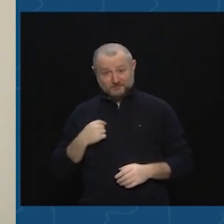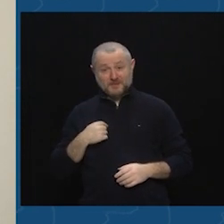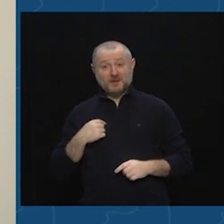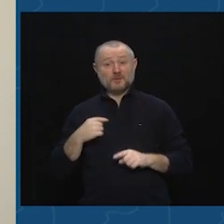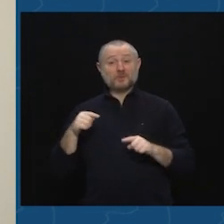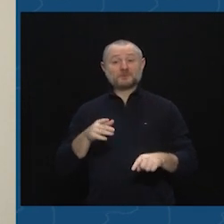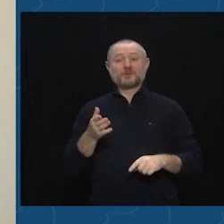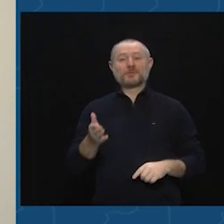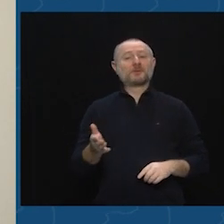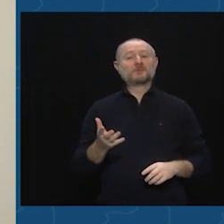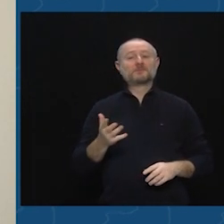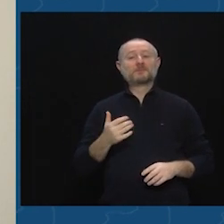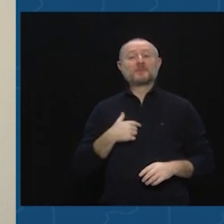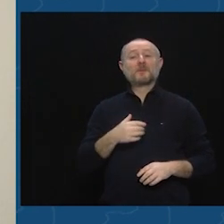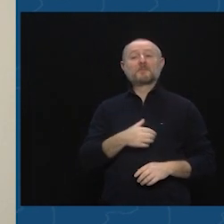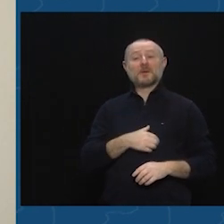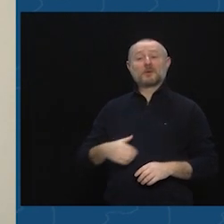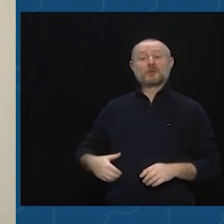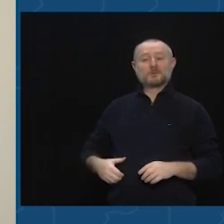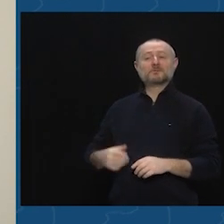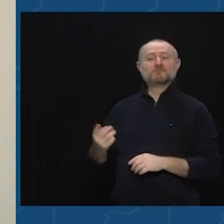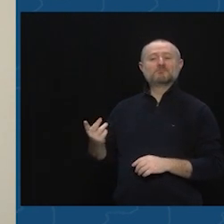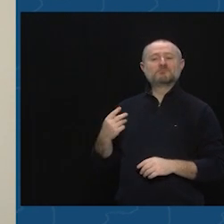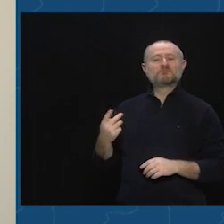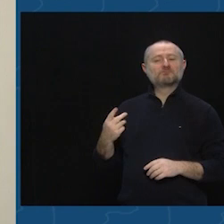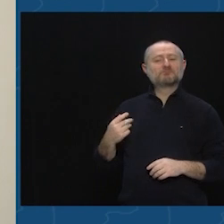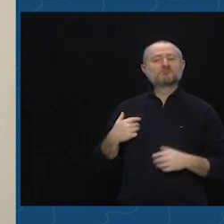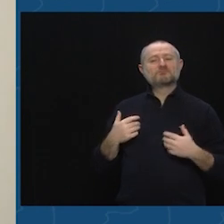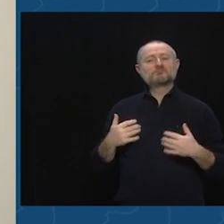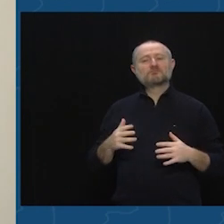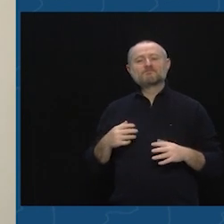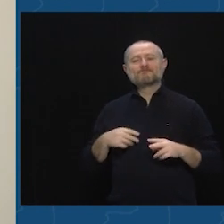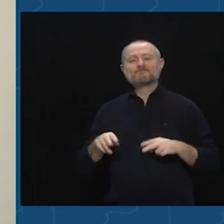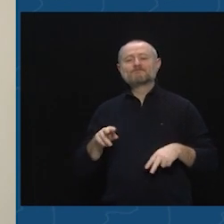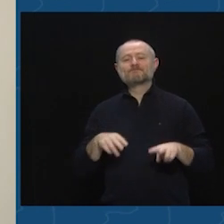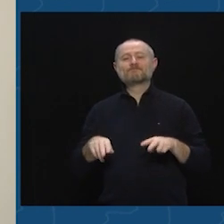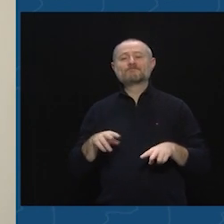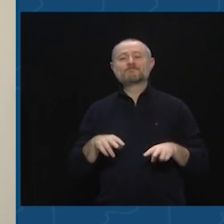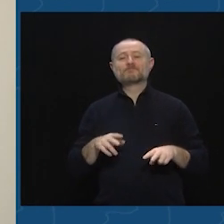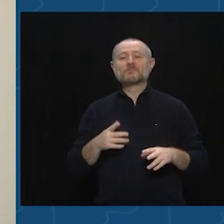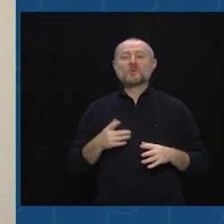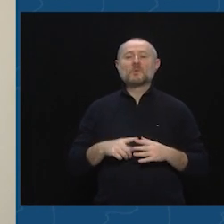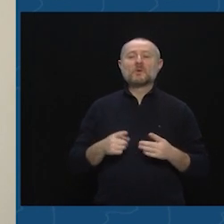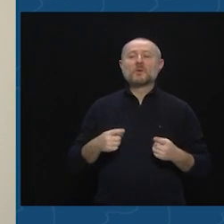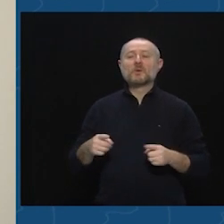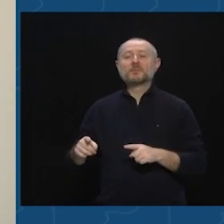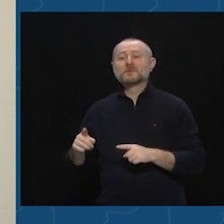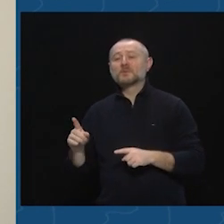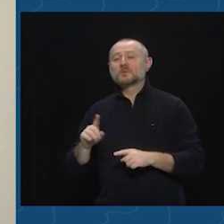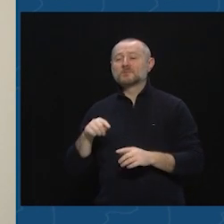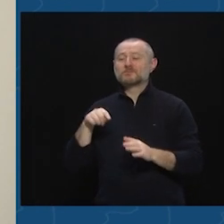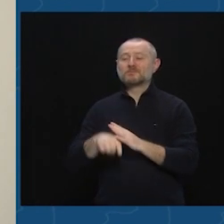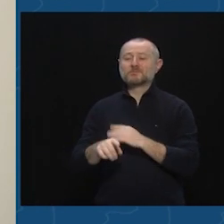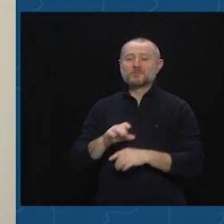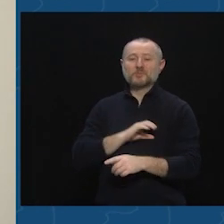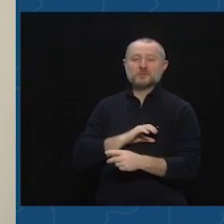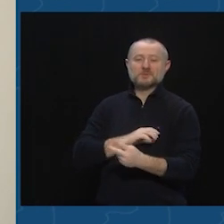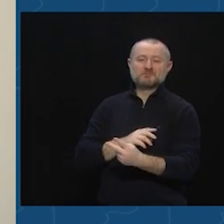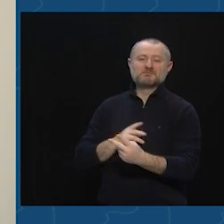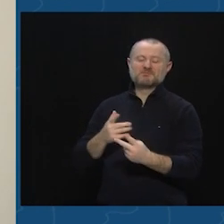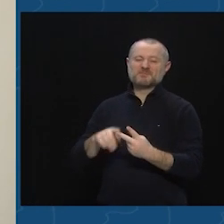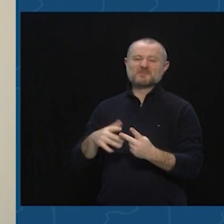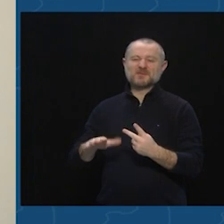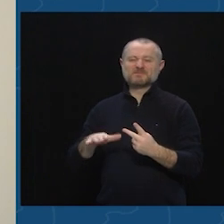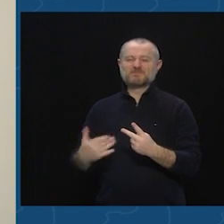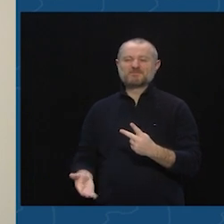the progress related to the 2 police officers who we know have passed away, and we mourn for them, and we